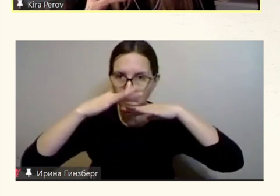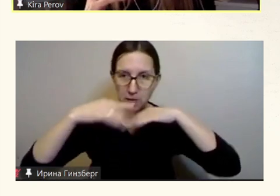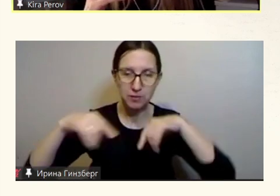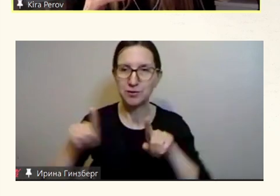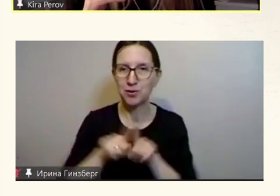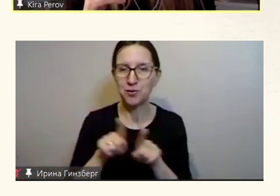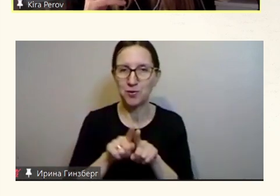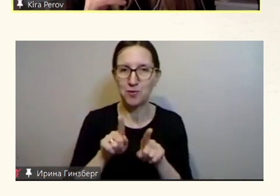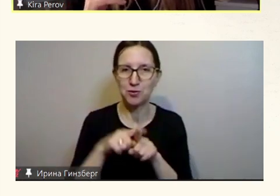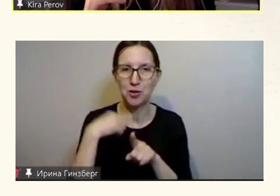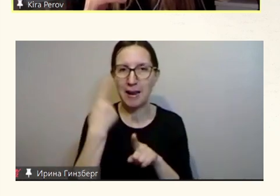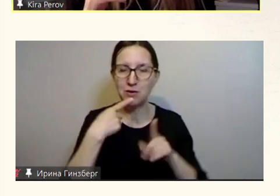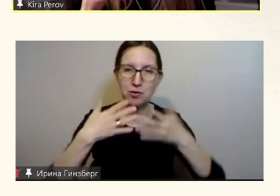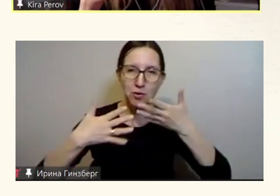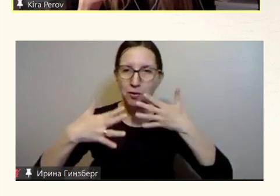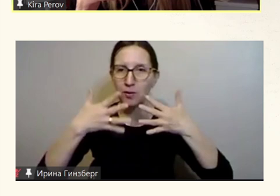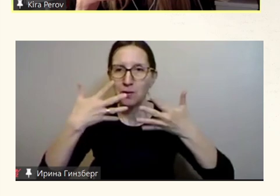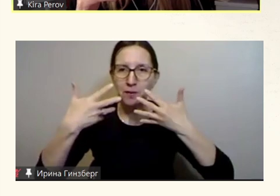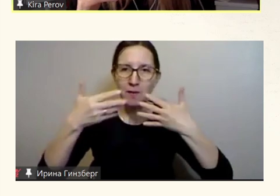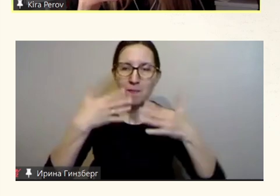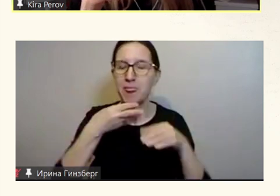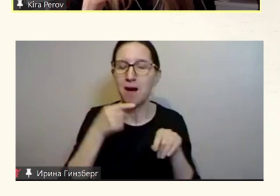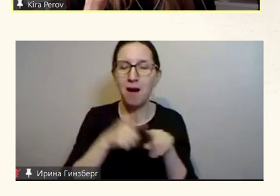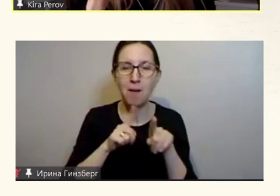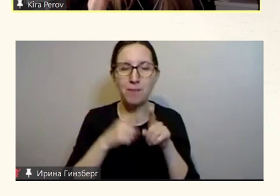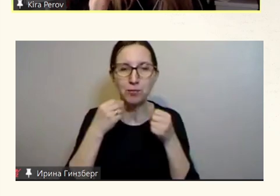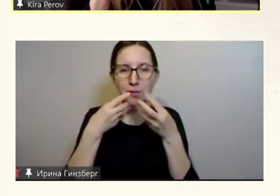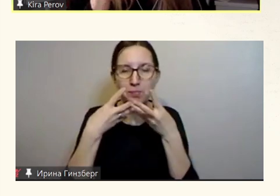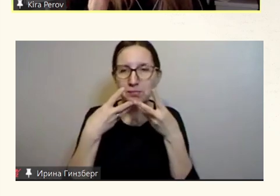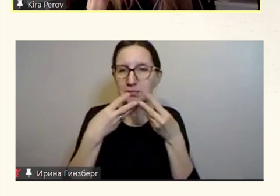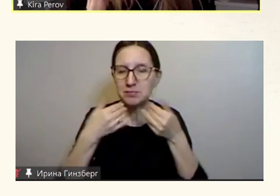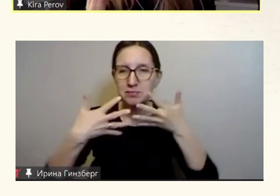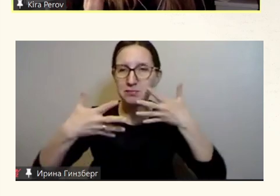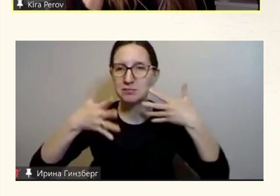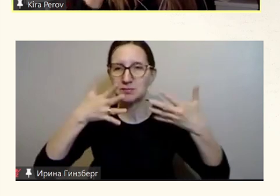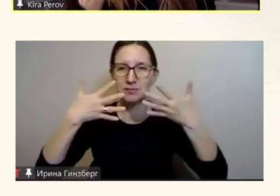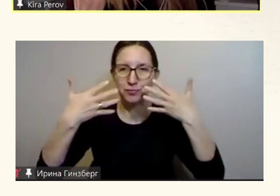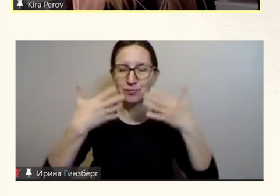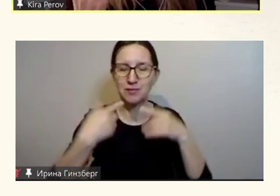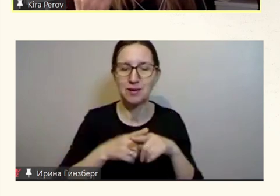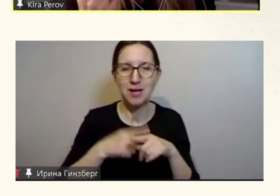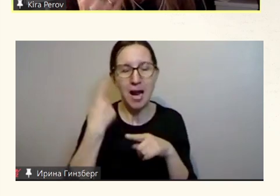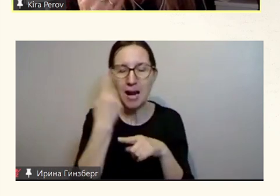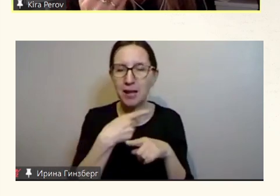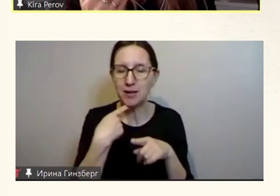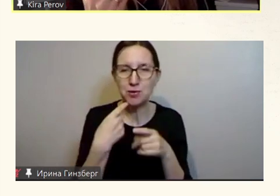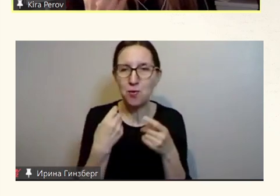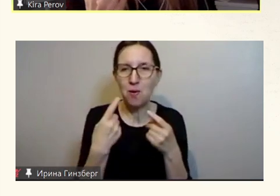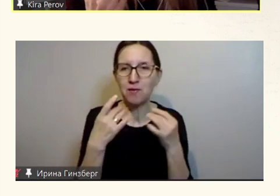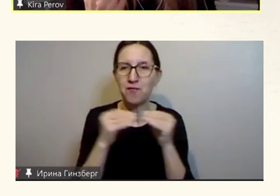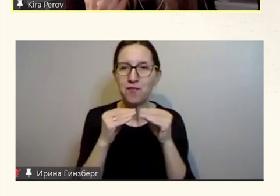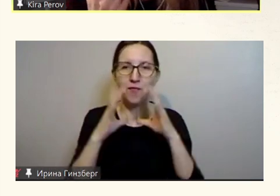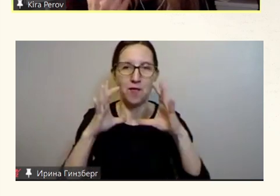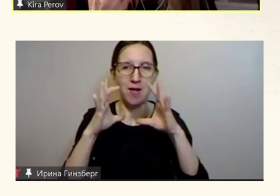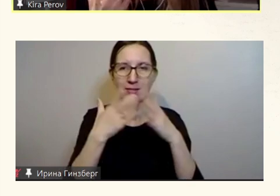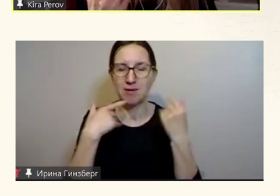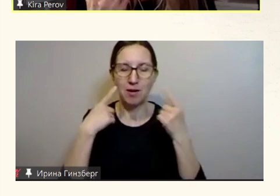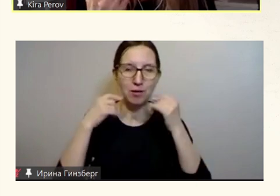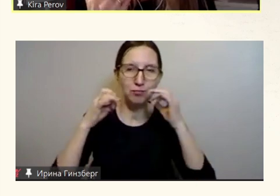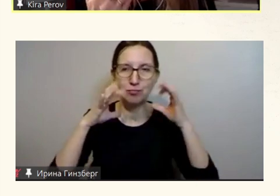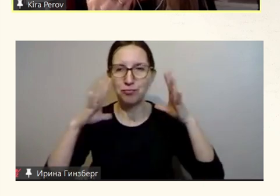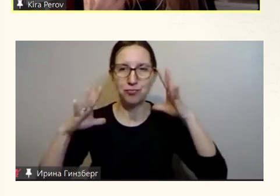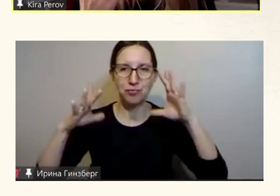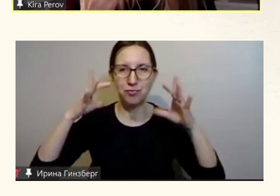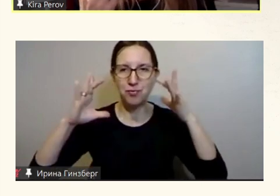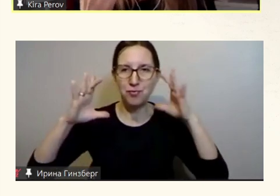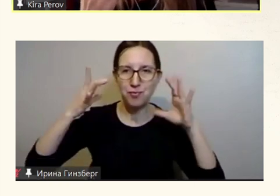self. And so it's, and you don't really know how this happened, you know, when you're watching